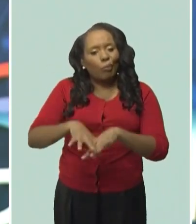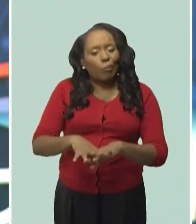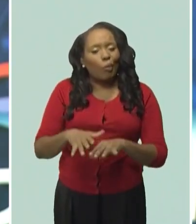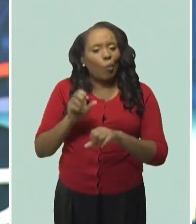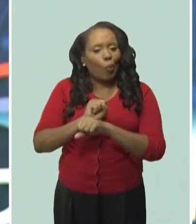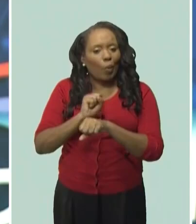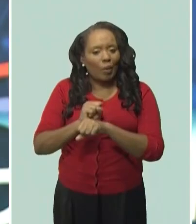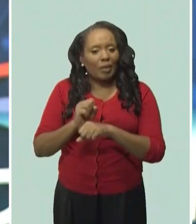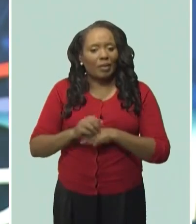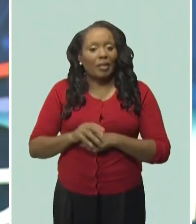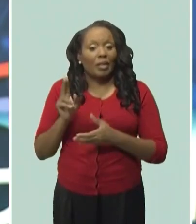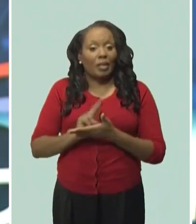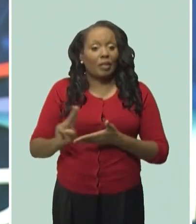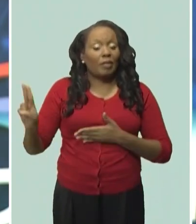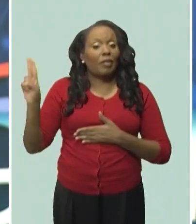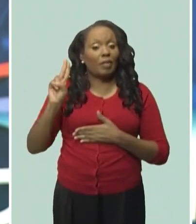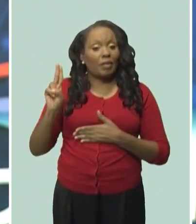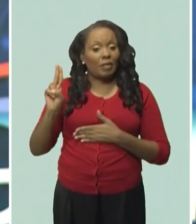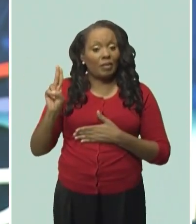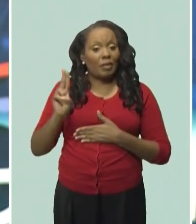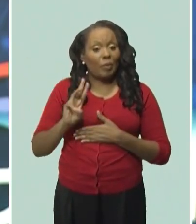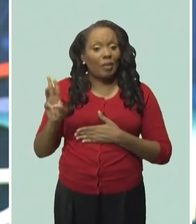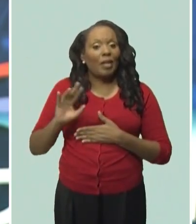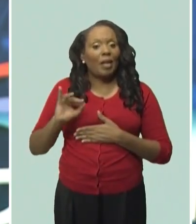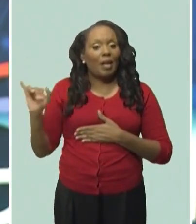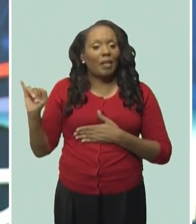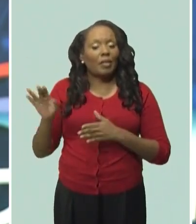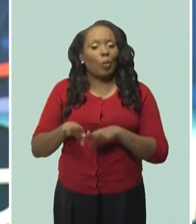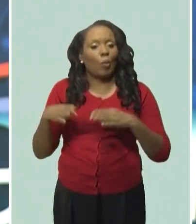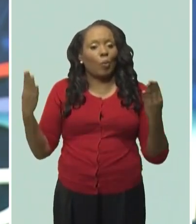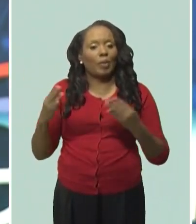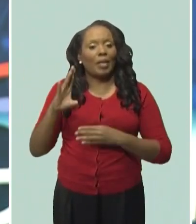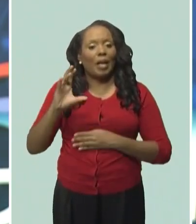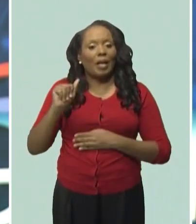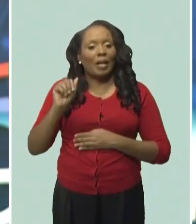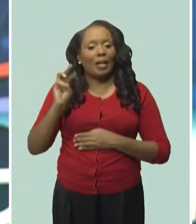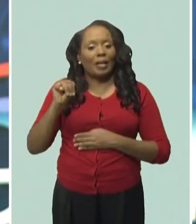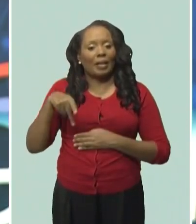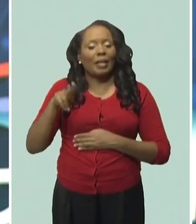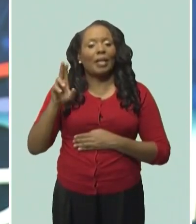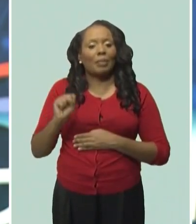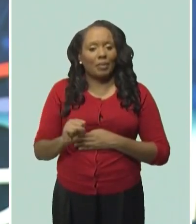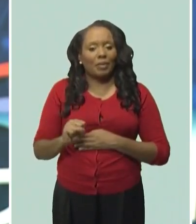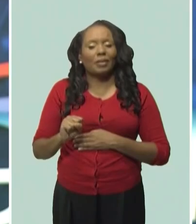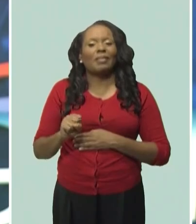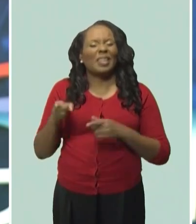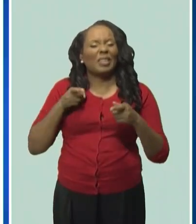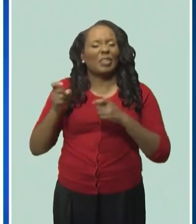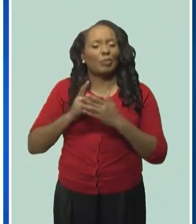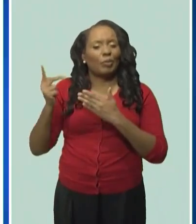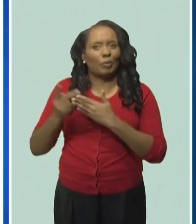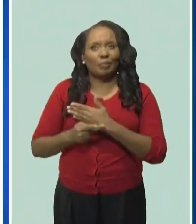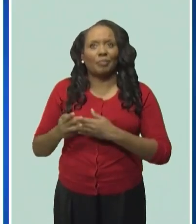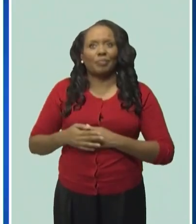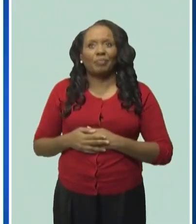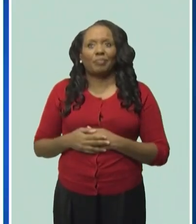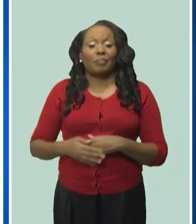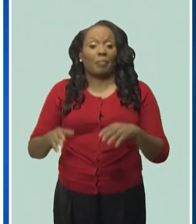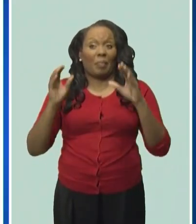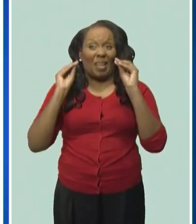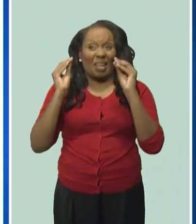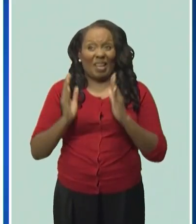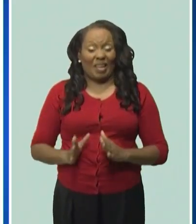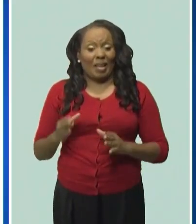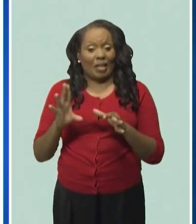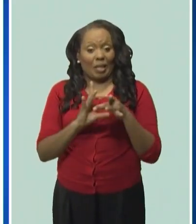of the University of the West Indies Open Campus. Trevor Thorpe has been following that story. Facilitator and coordinator